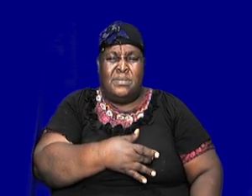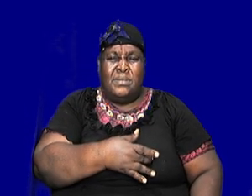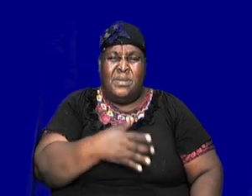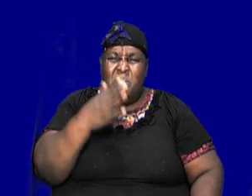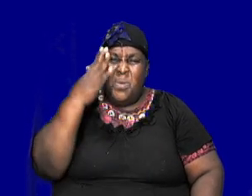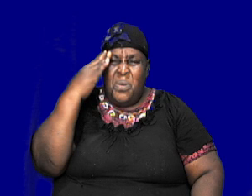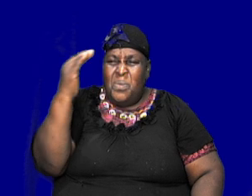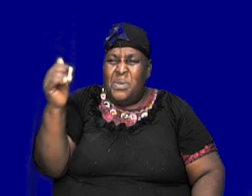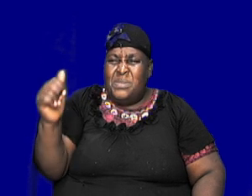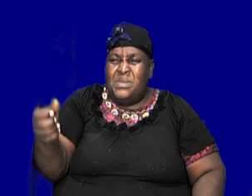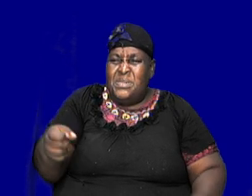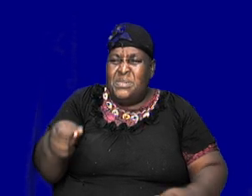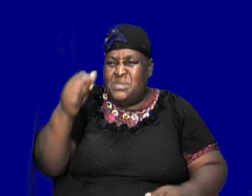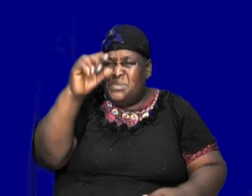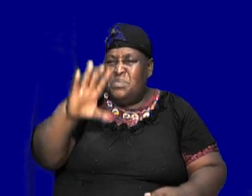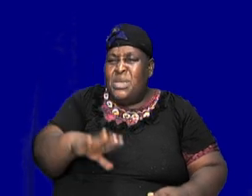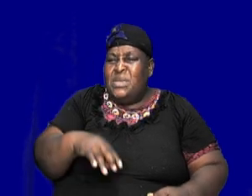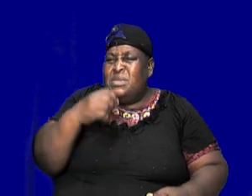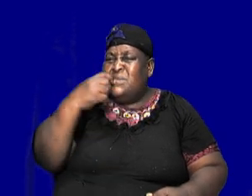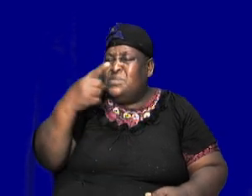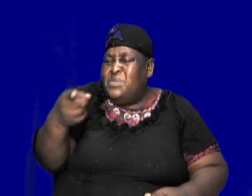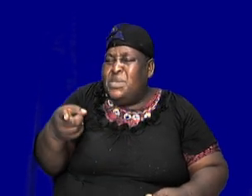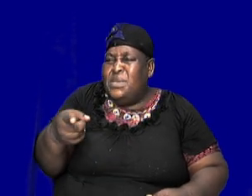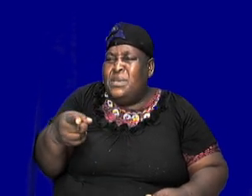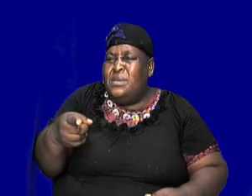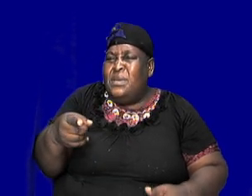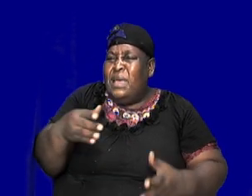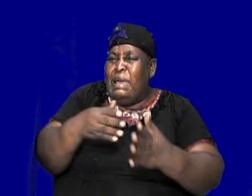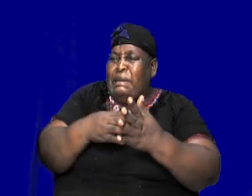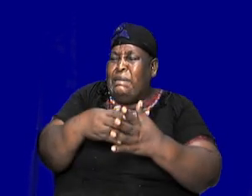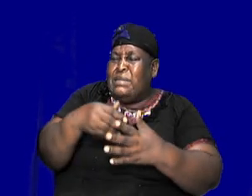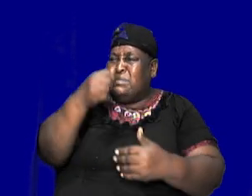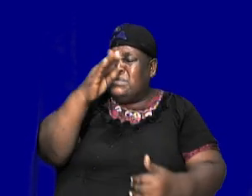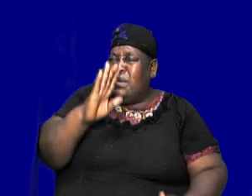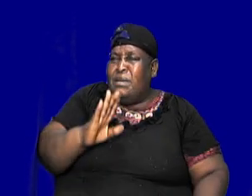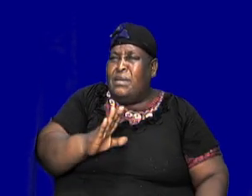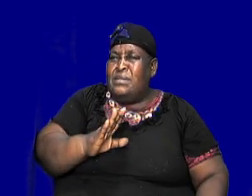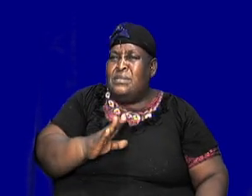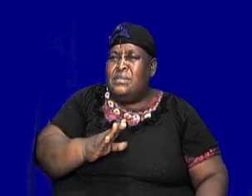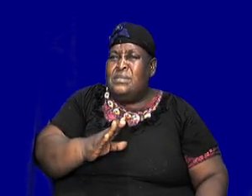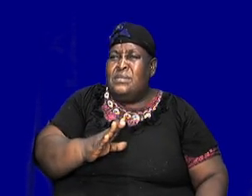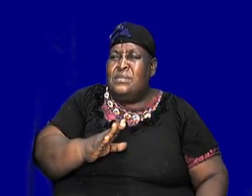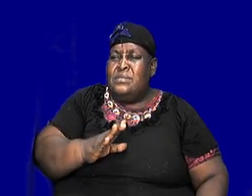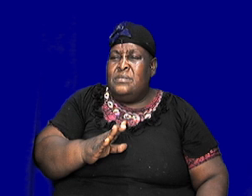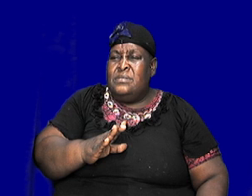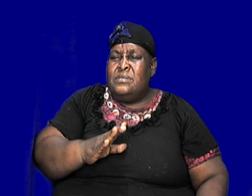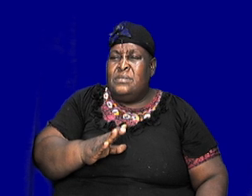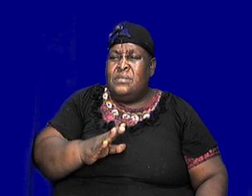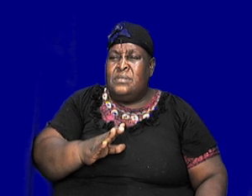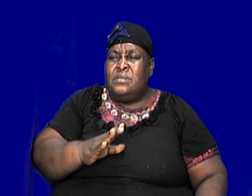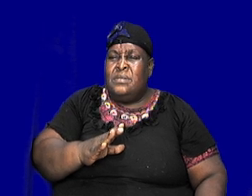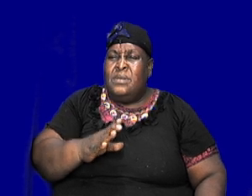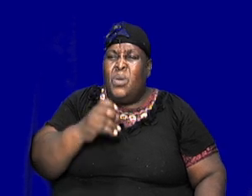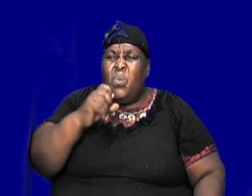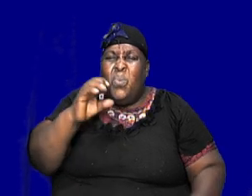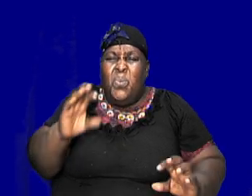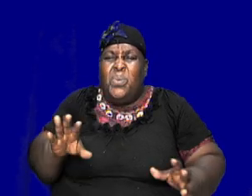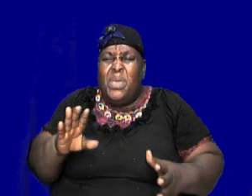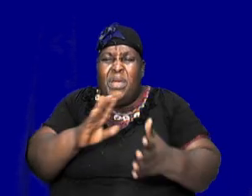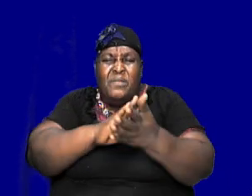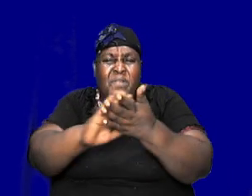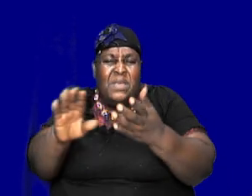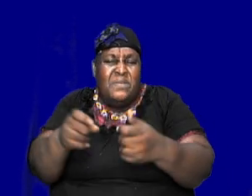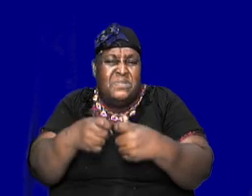"Why does this man thus speak blasphemy?" That same word again. So, who can forgive